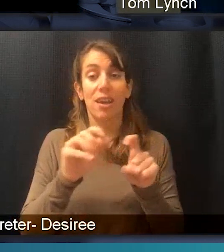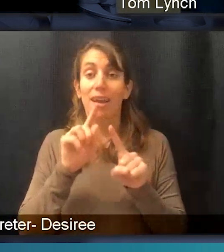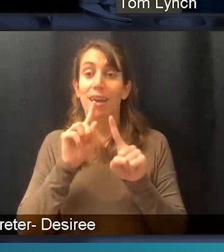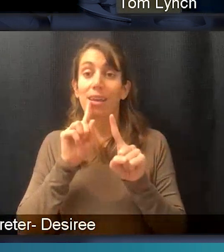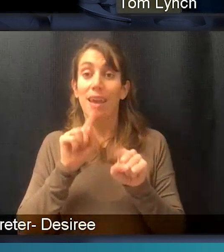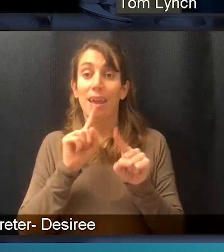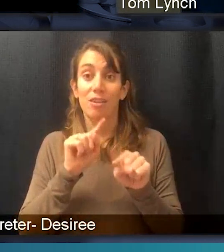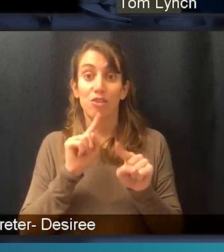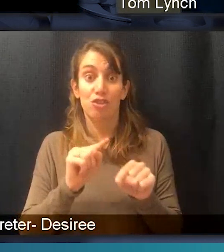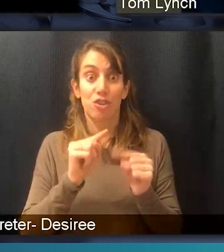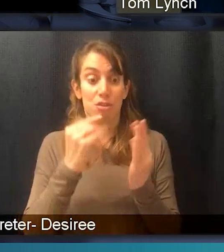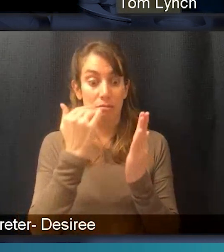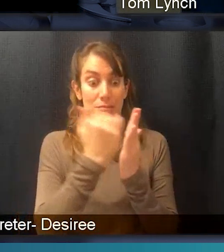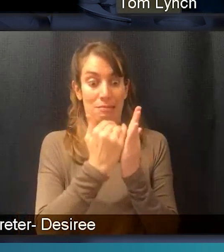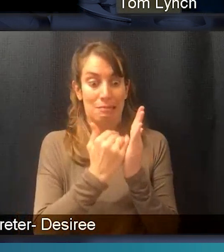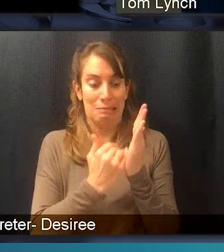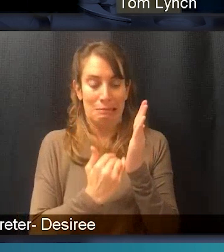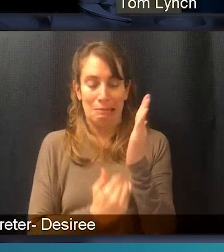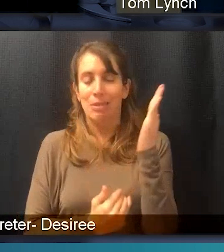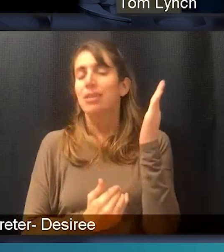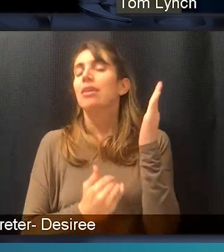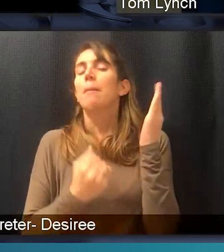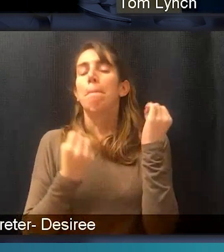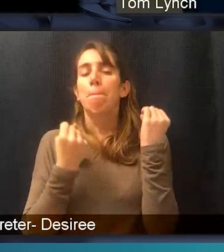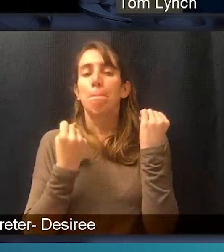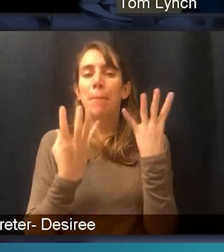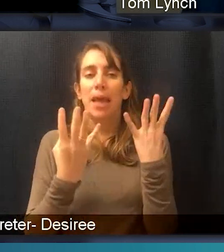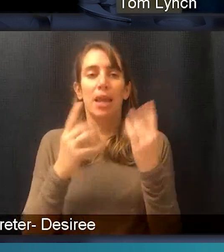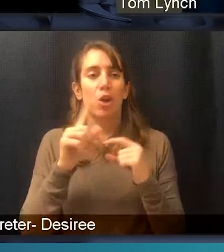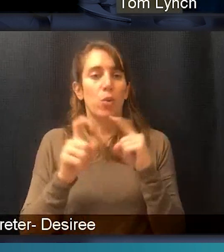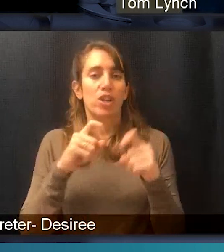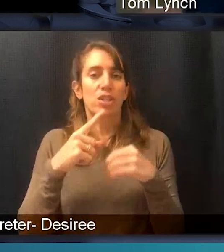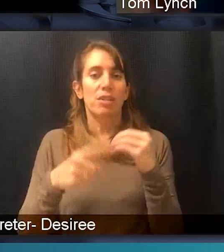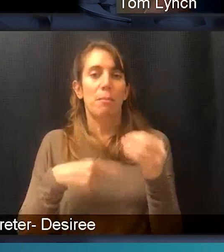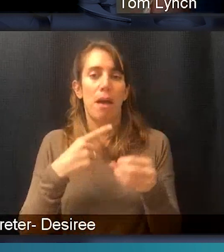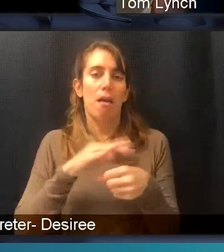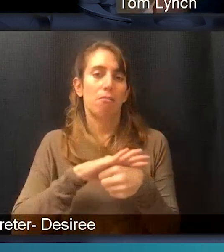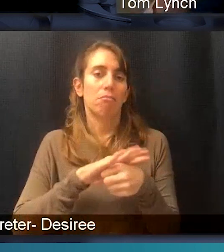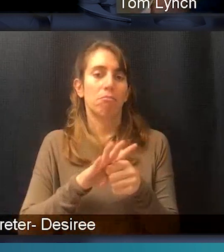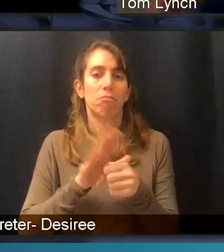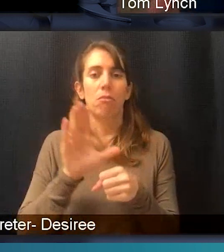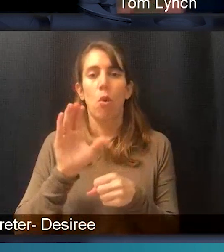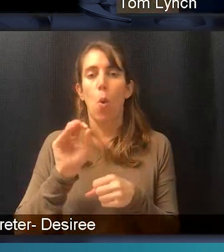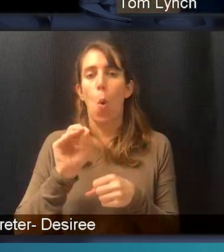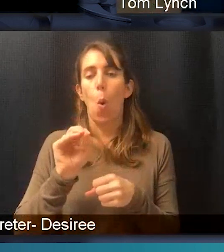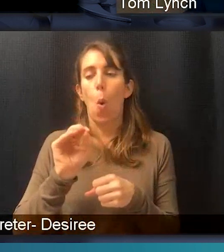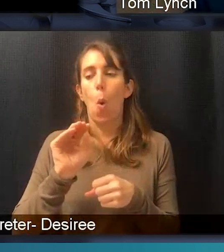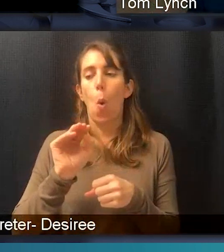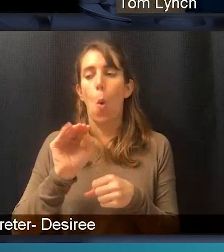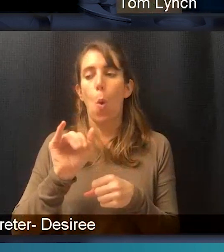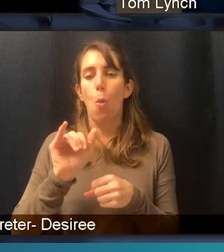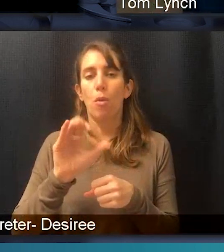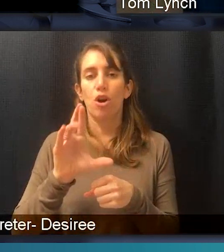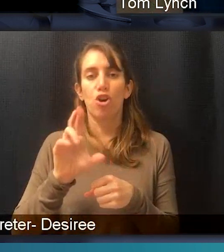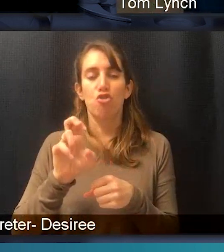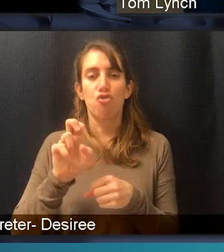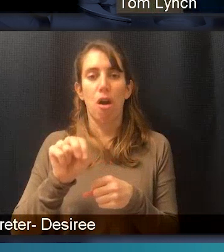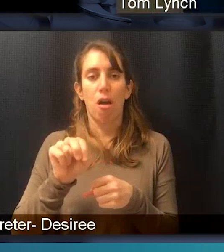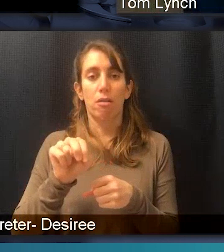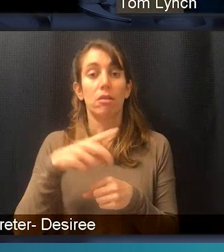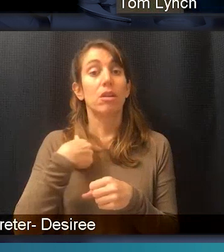Omicron. And I know that what reassured me, the resource I went to was your Twitter